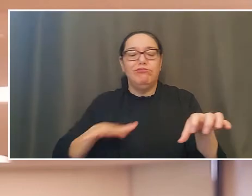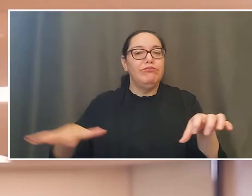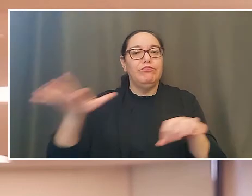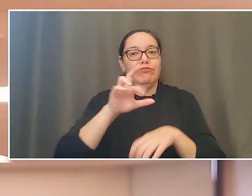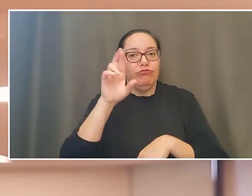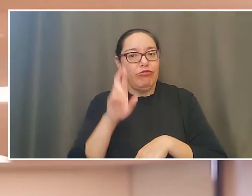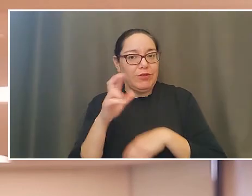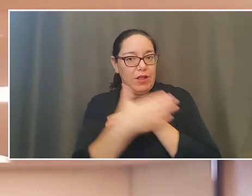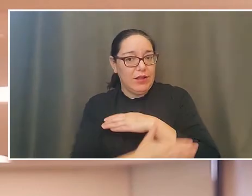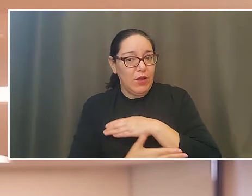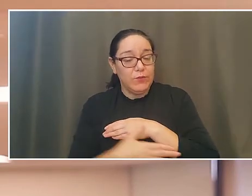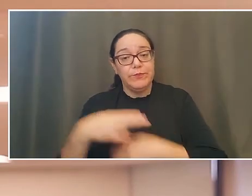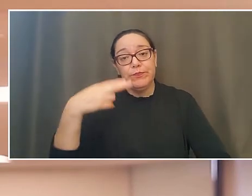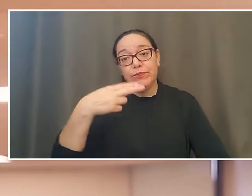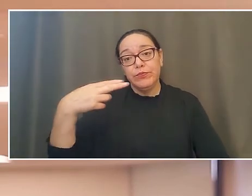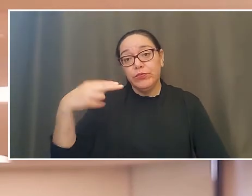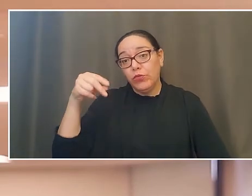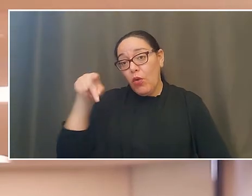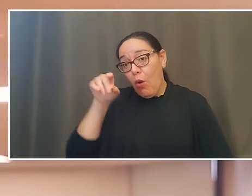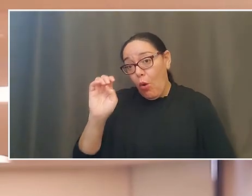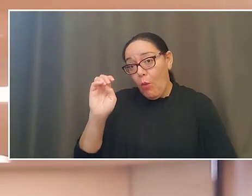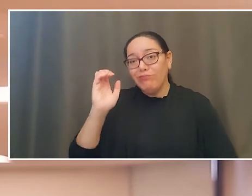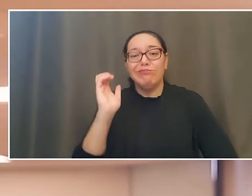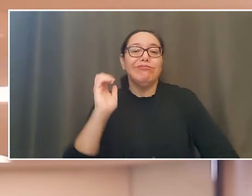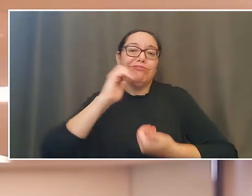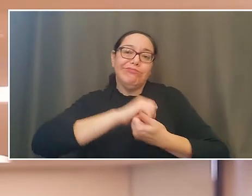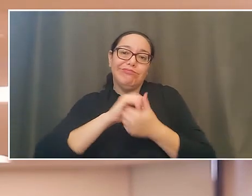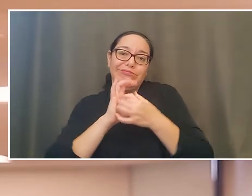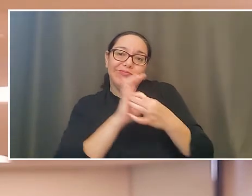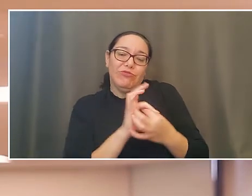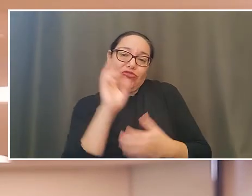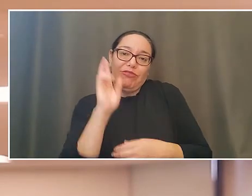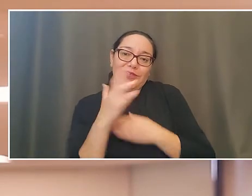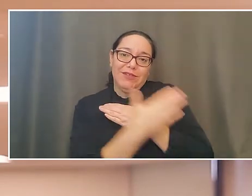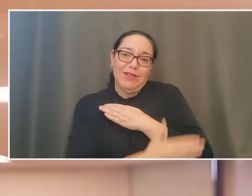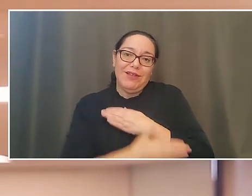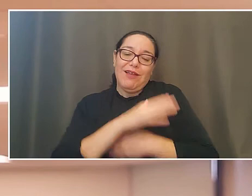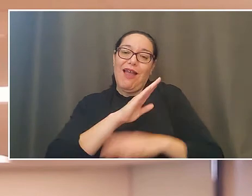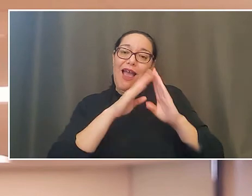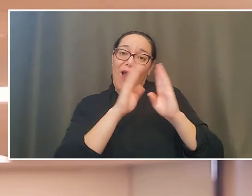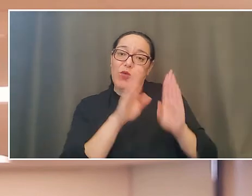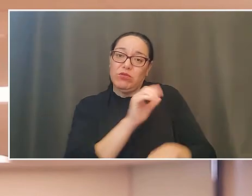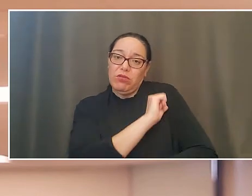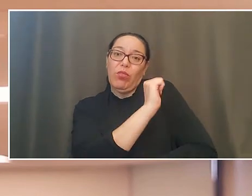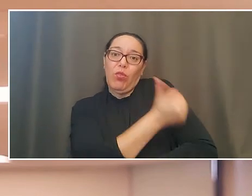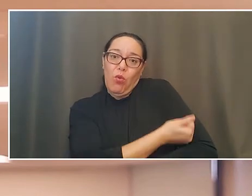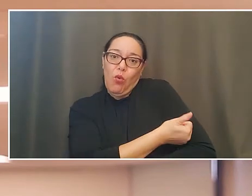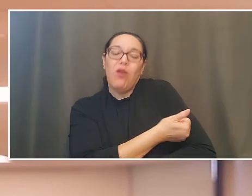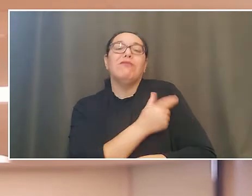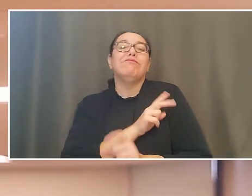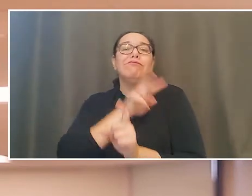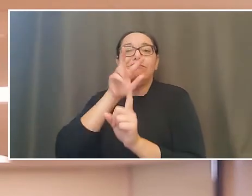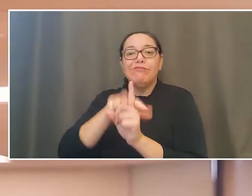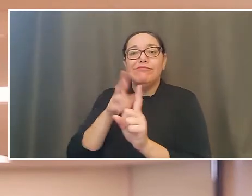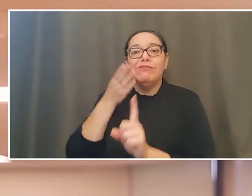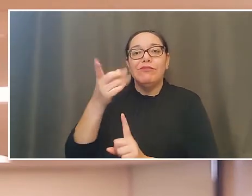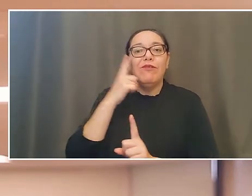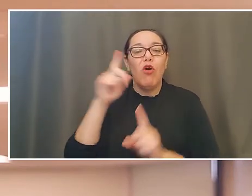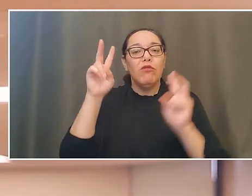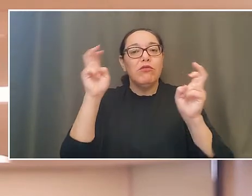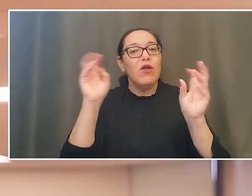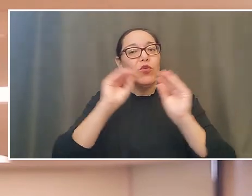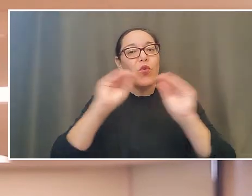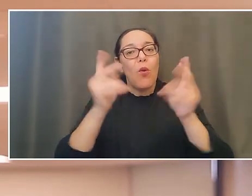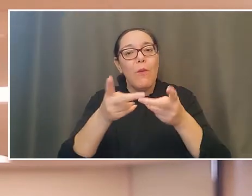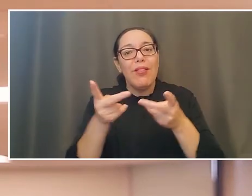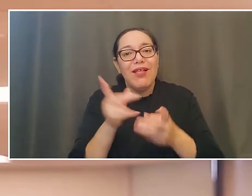HOPE program, in collaboration with the Riverside County Housing Authority, submitted applications for No Place Like Home housing